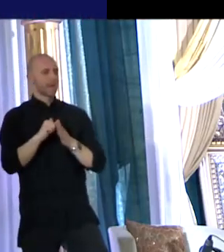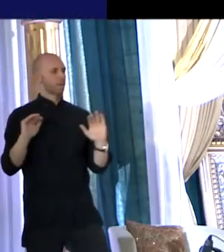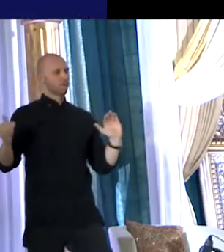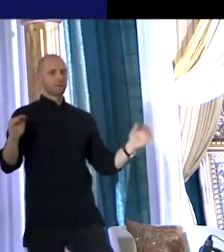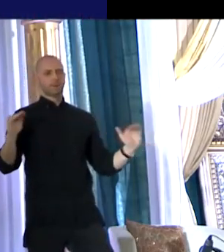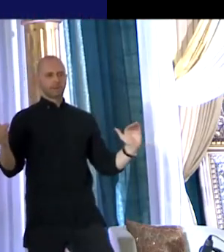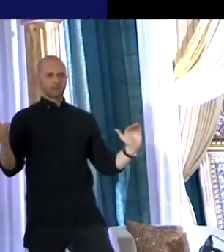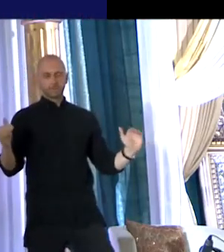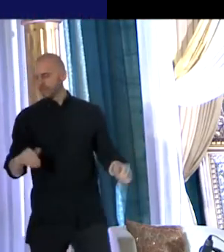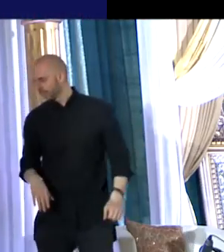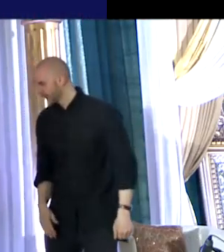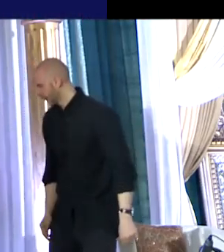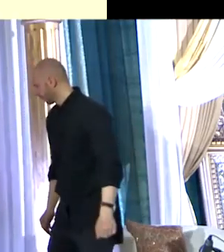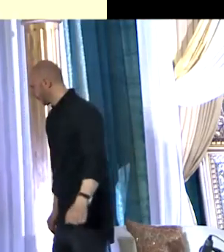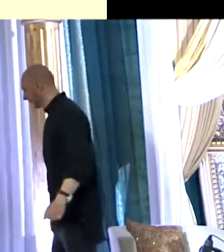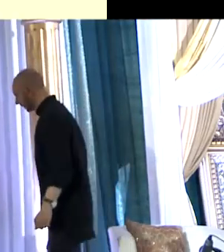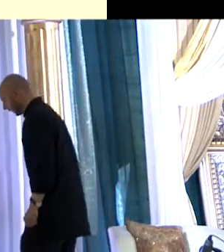Excuse me.